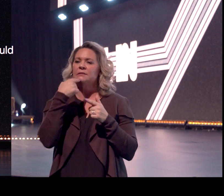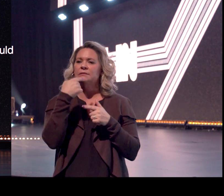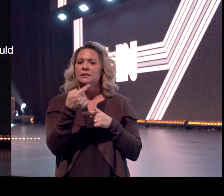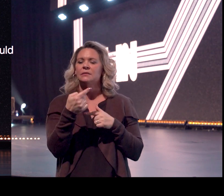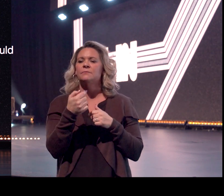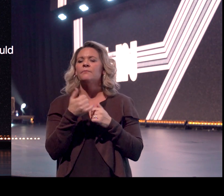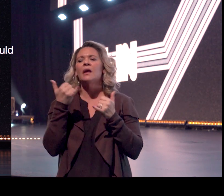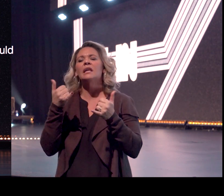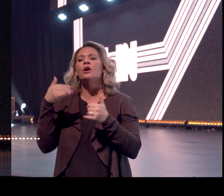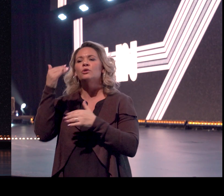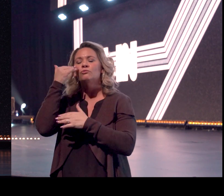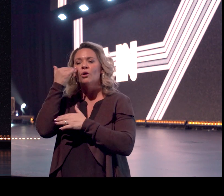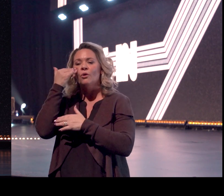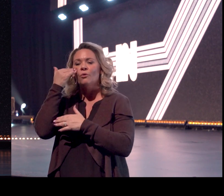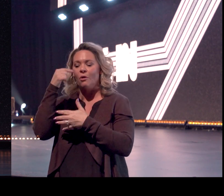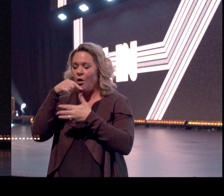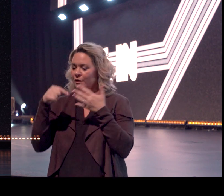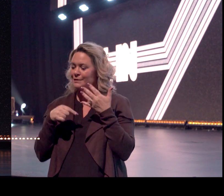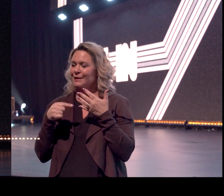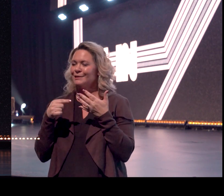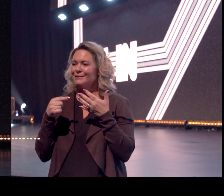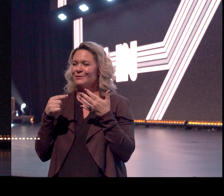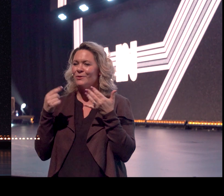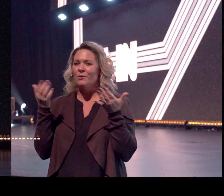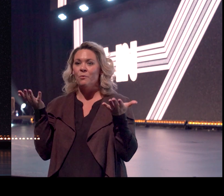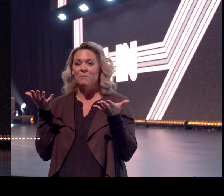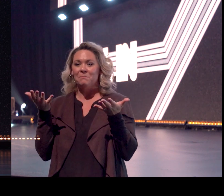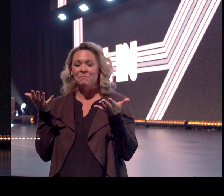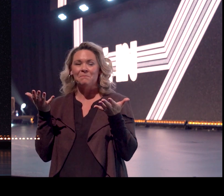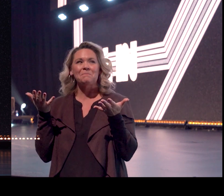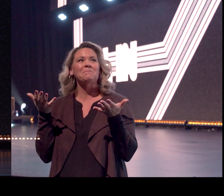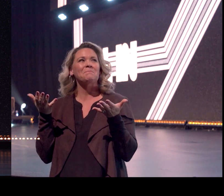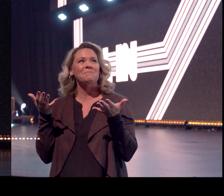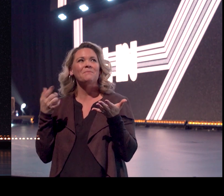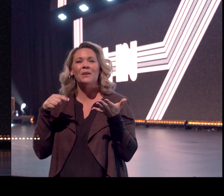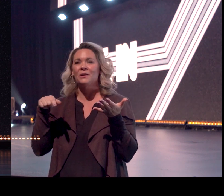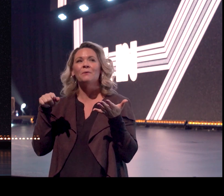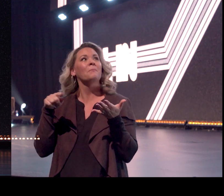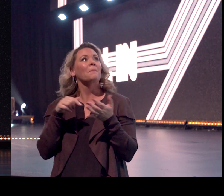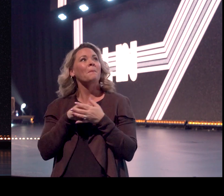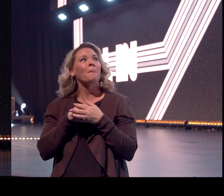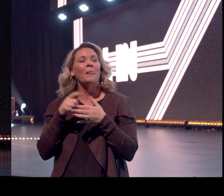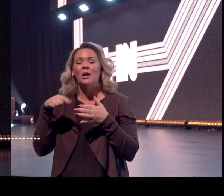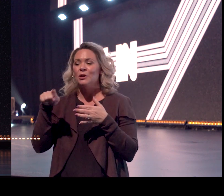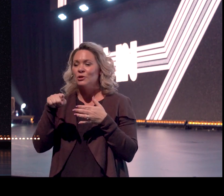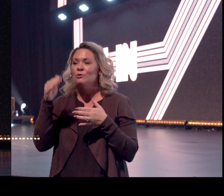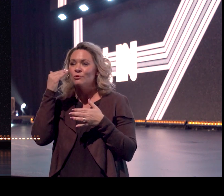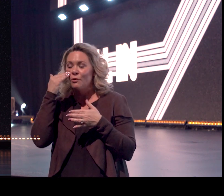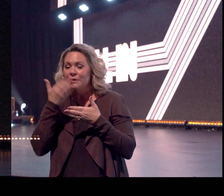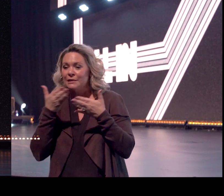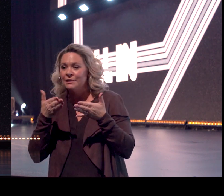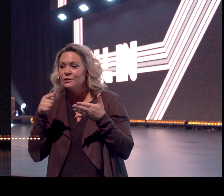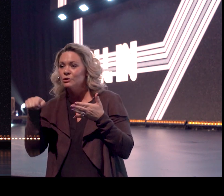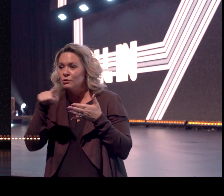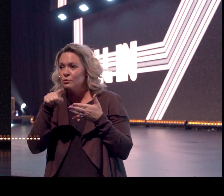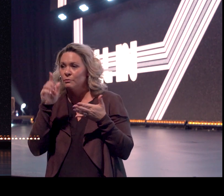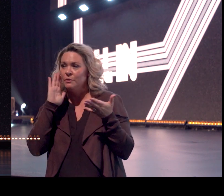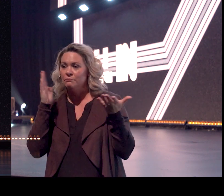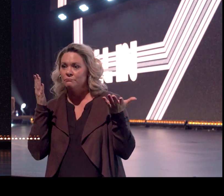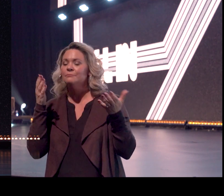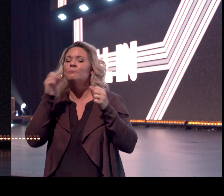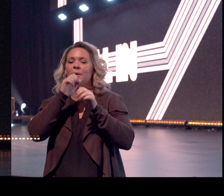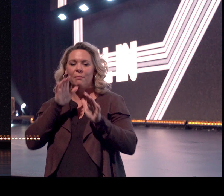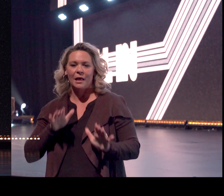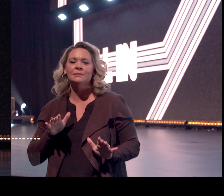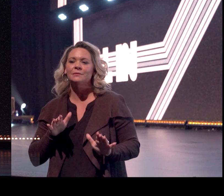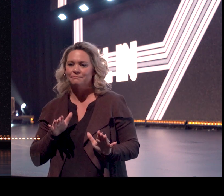And then he says this, now that you know these things, you will be what? Say it out loud with me. Say it one more time. Now that you know these things,